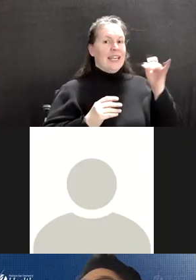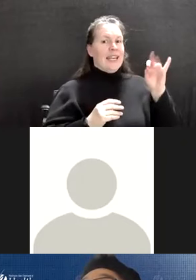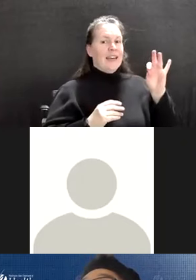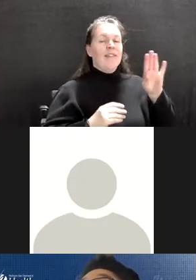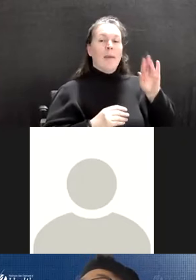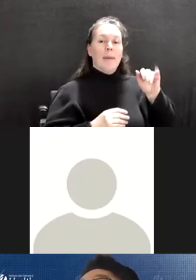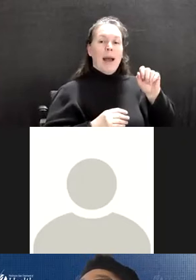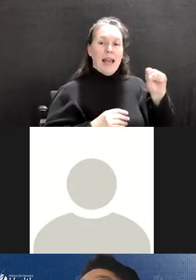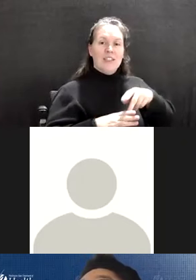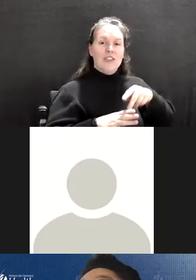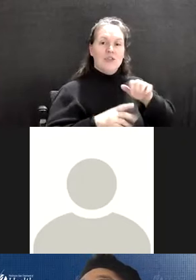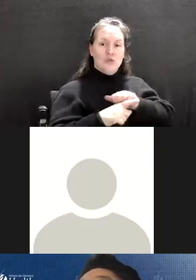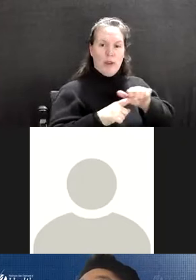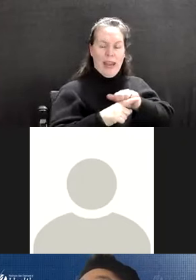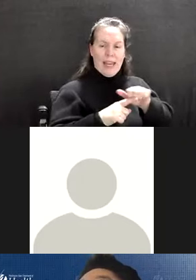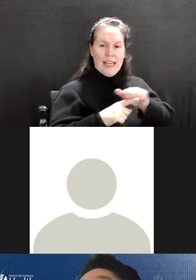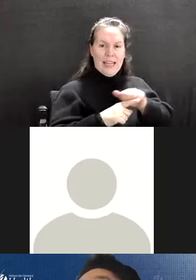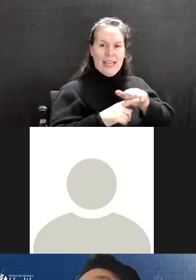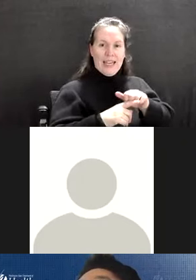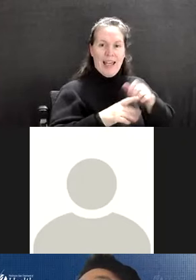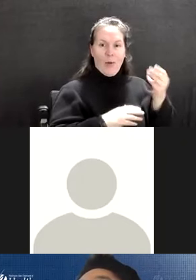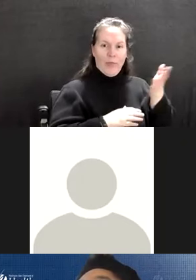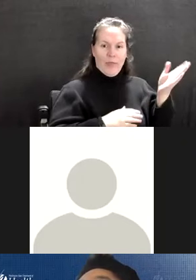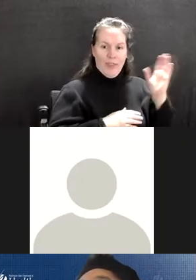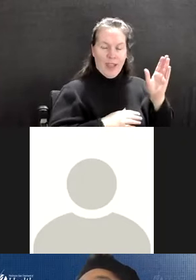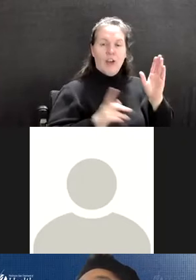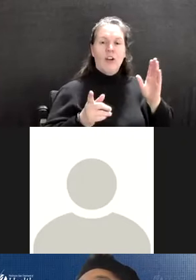I would be reluctant to narrow it too far.